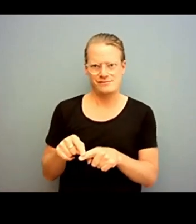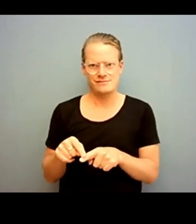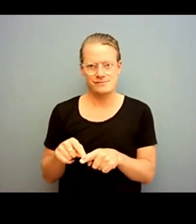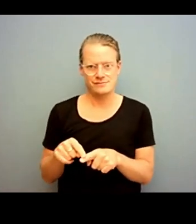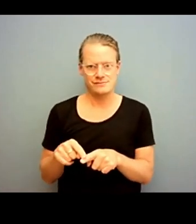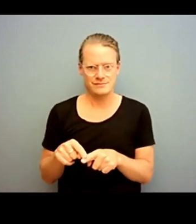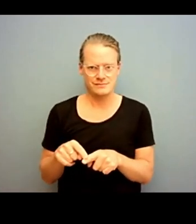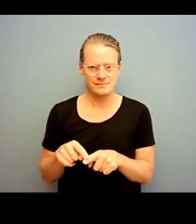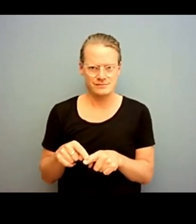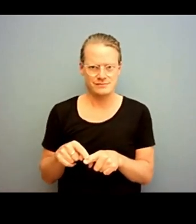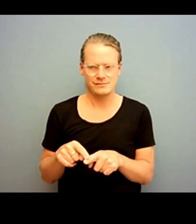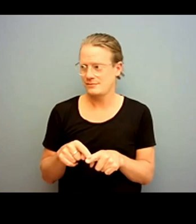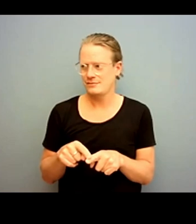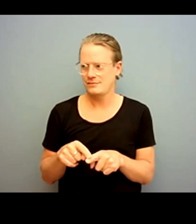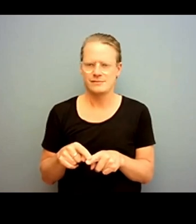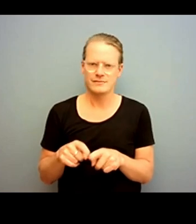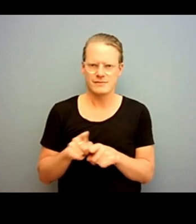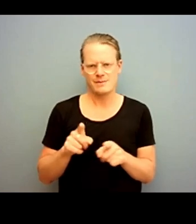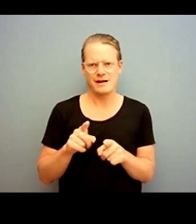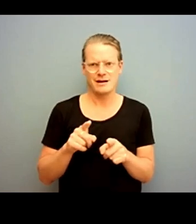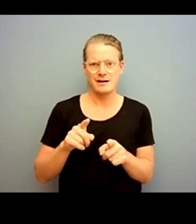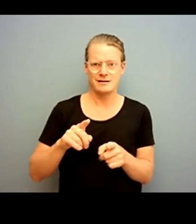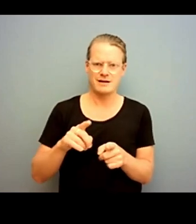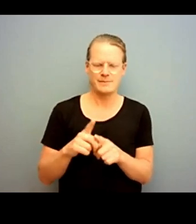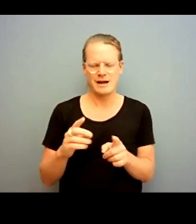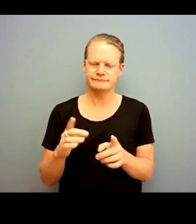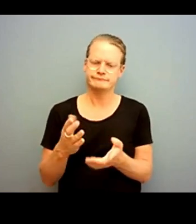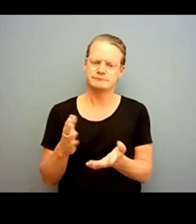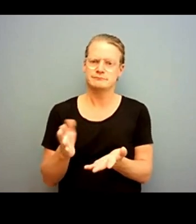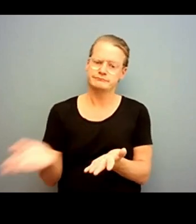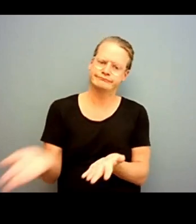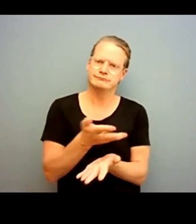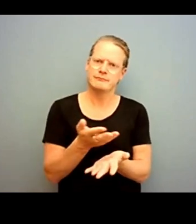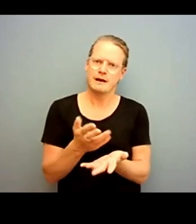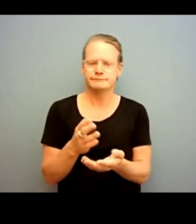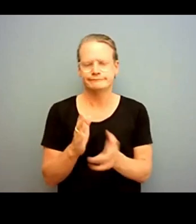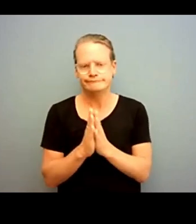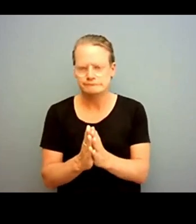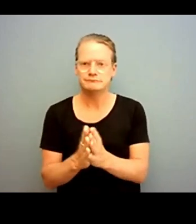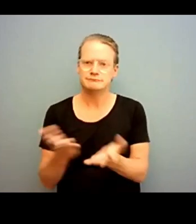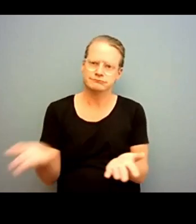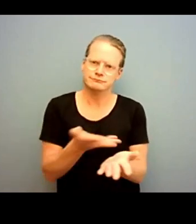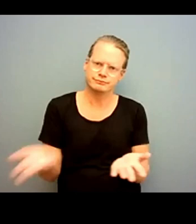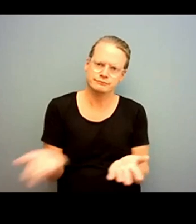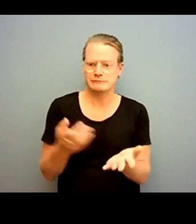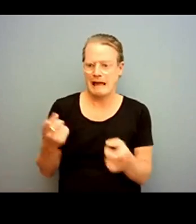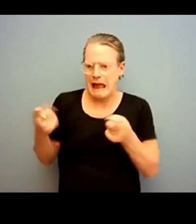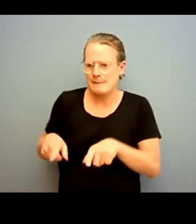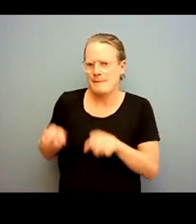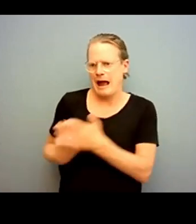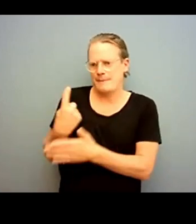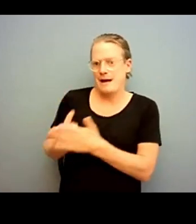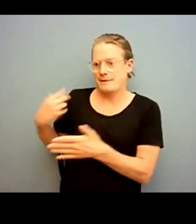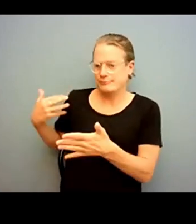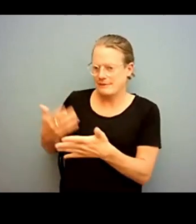Segregated education facilities for both Indigenous persons and persons with disabilities set in